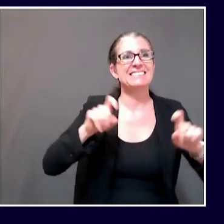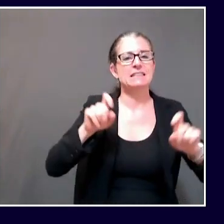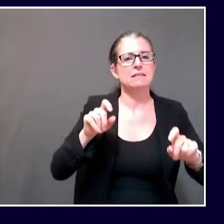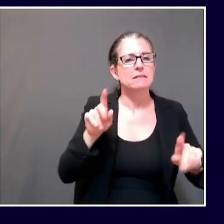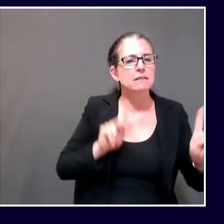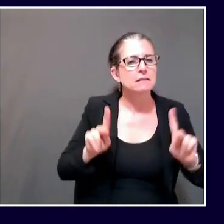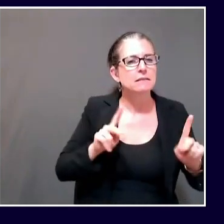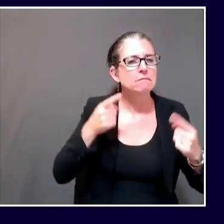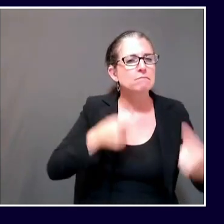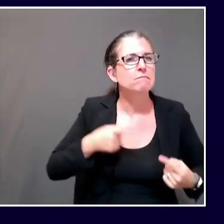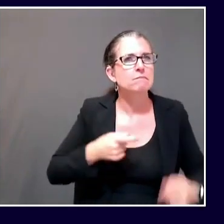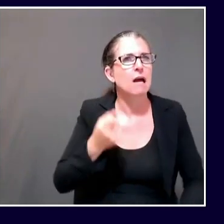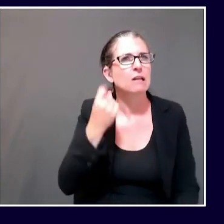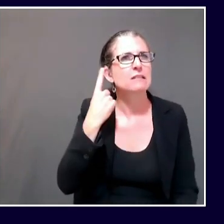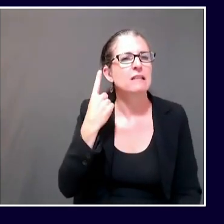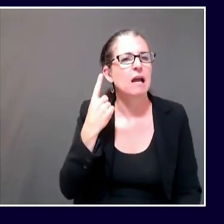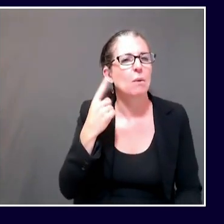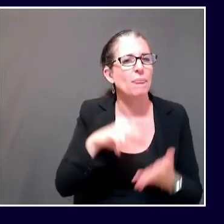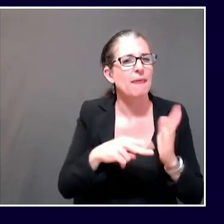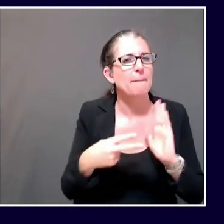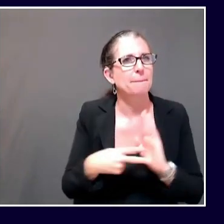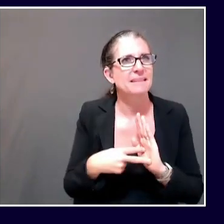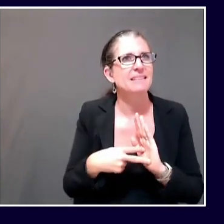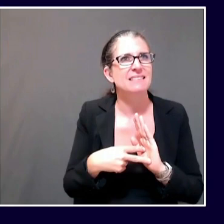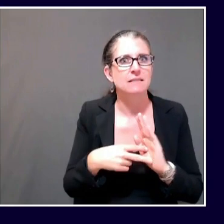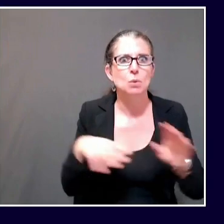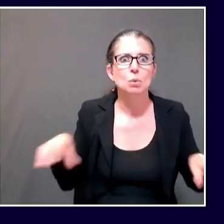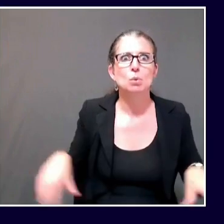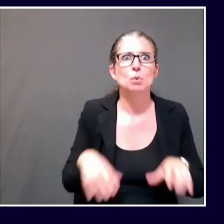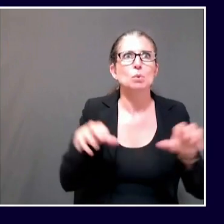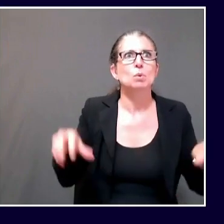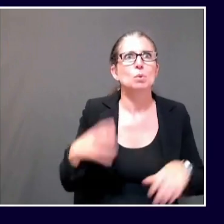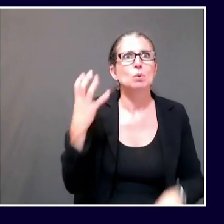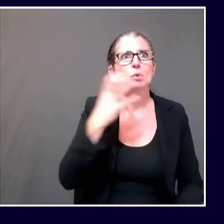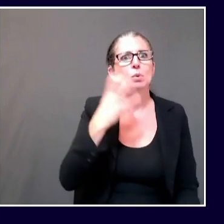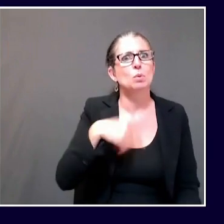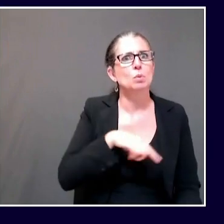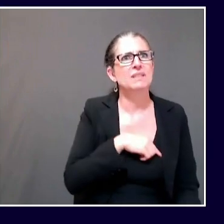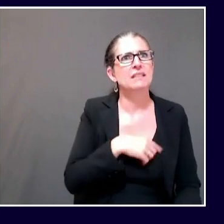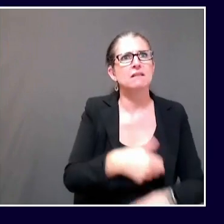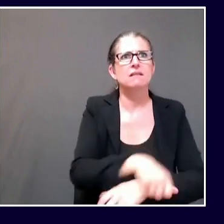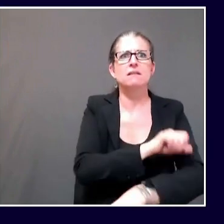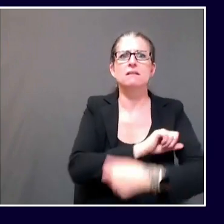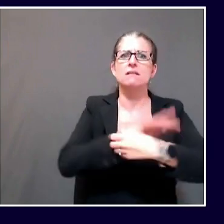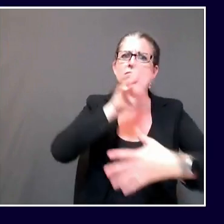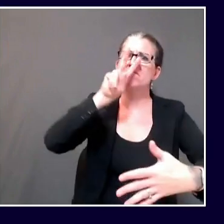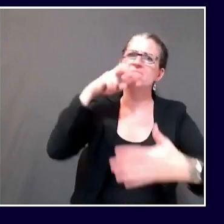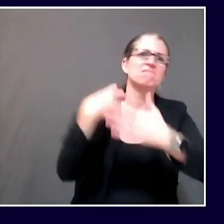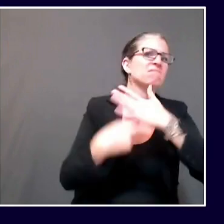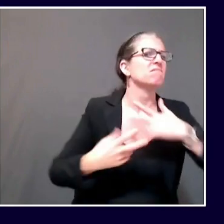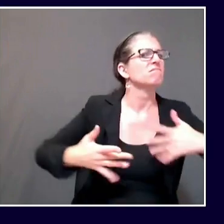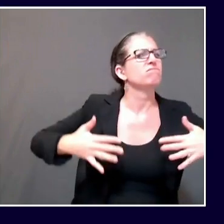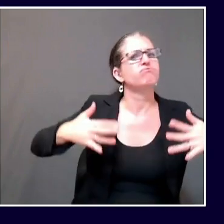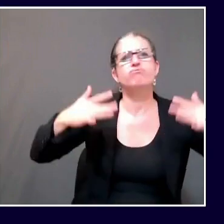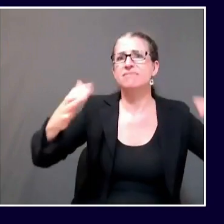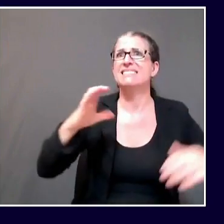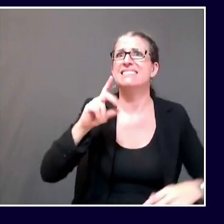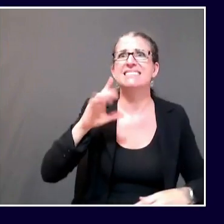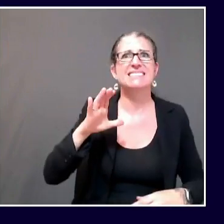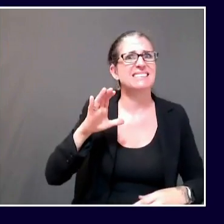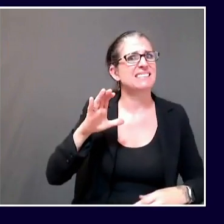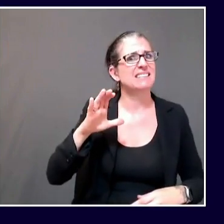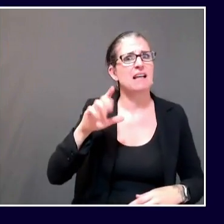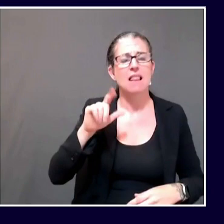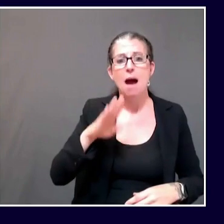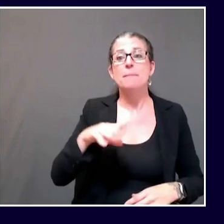has built, starting with the team at Heddle, the state lab, who really have worked countless days, hours, weekends, tons of